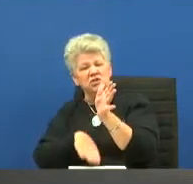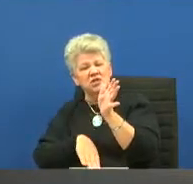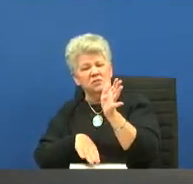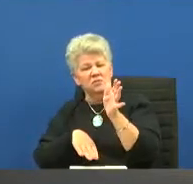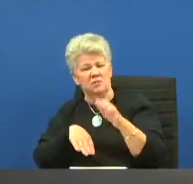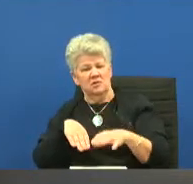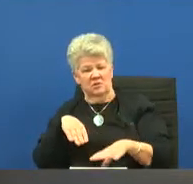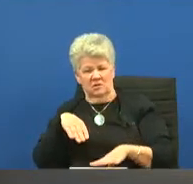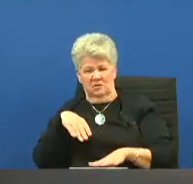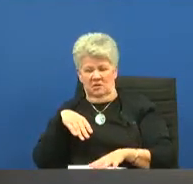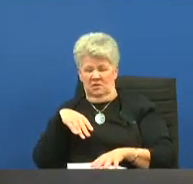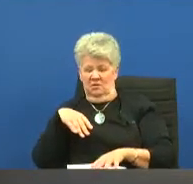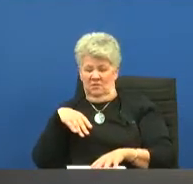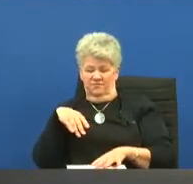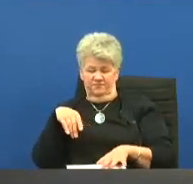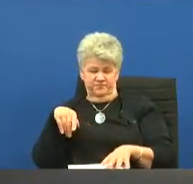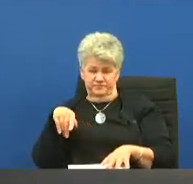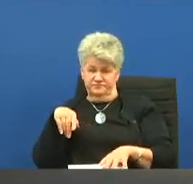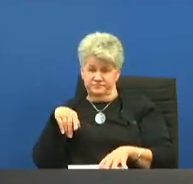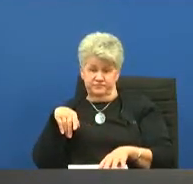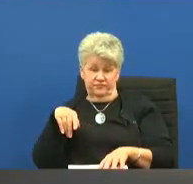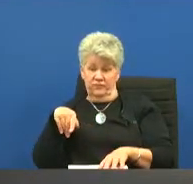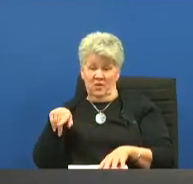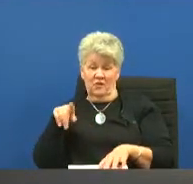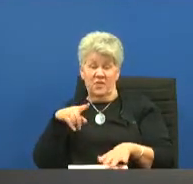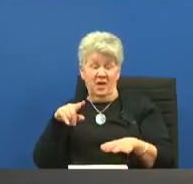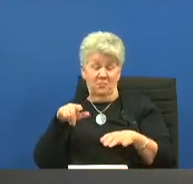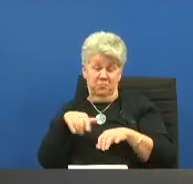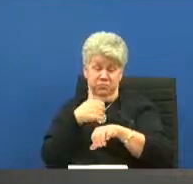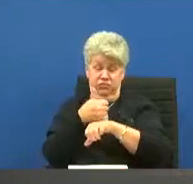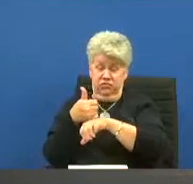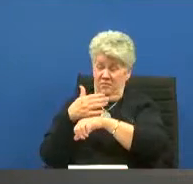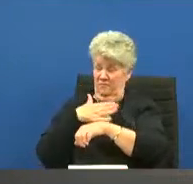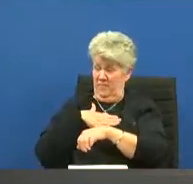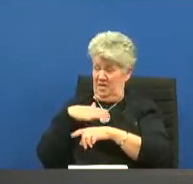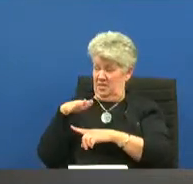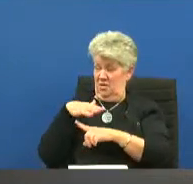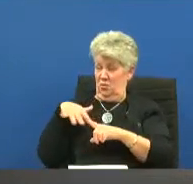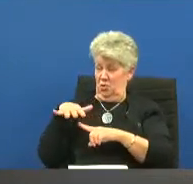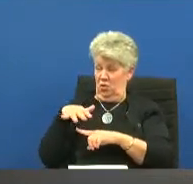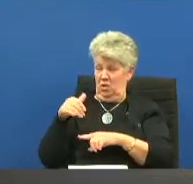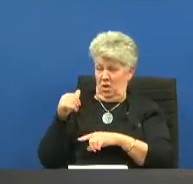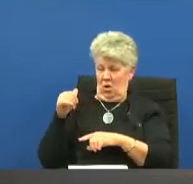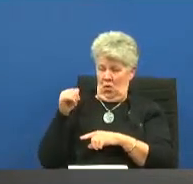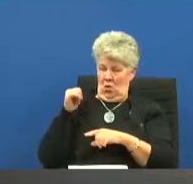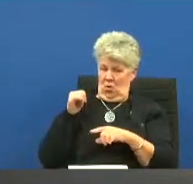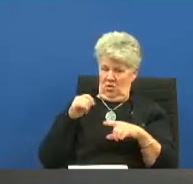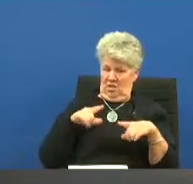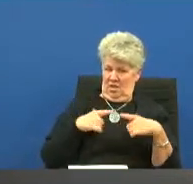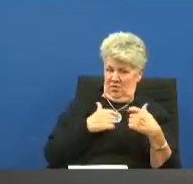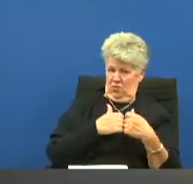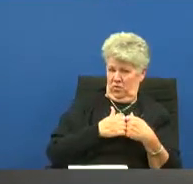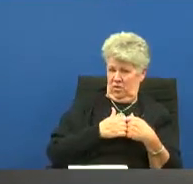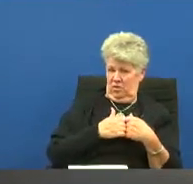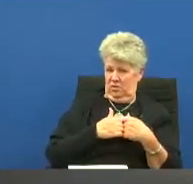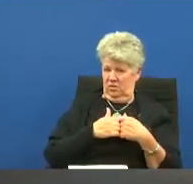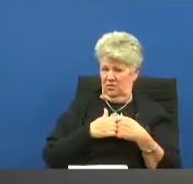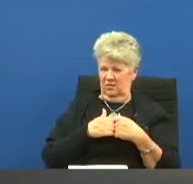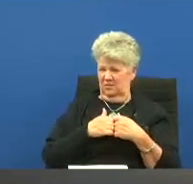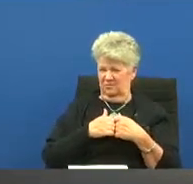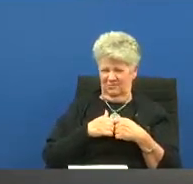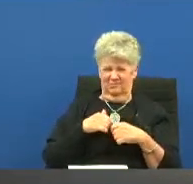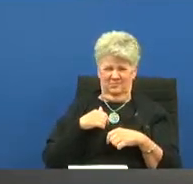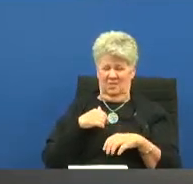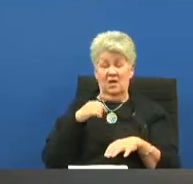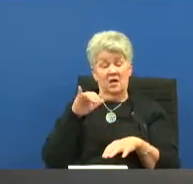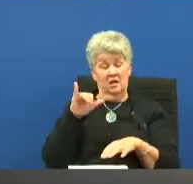money off of it. And they put houses in my neighborhood that they wouldn't put in theirs. I understand. And so